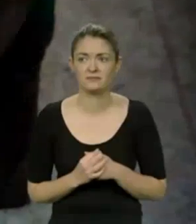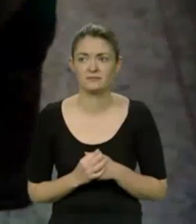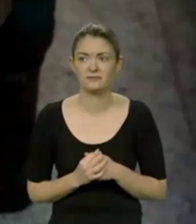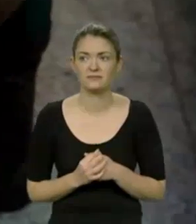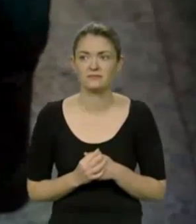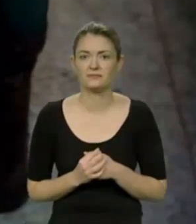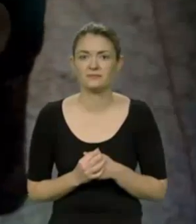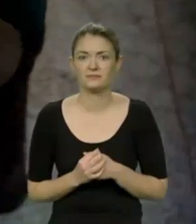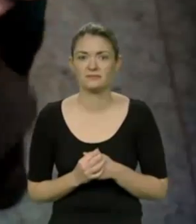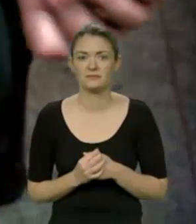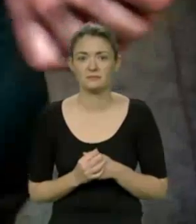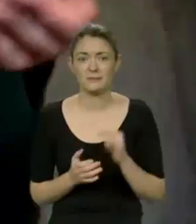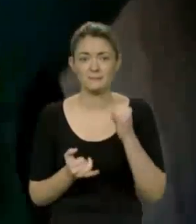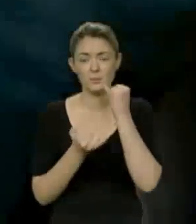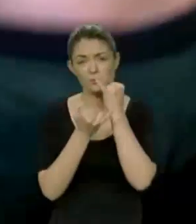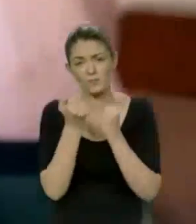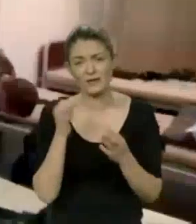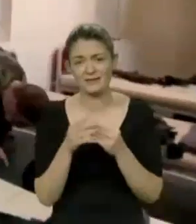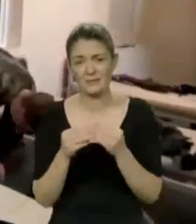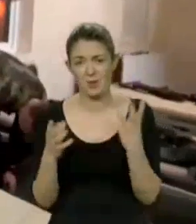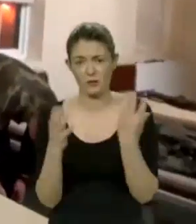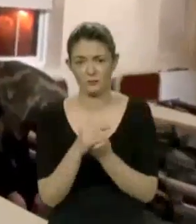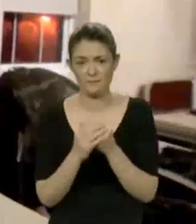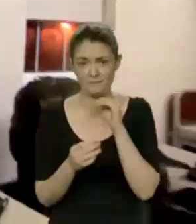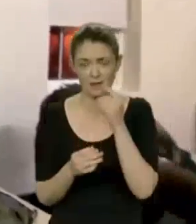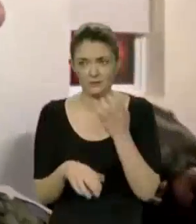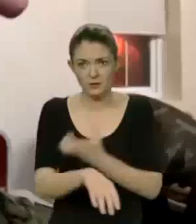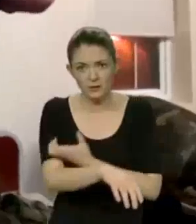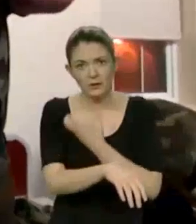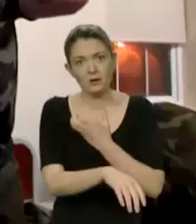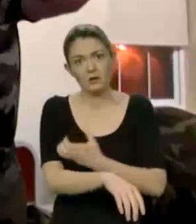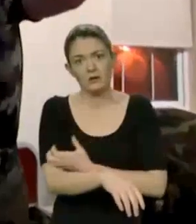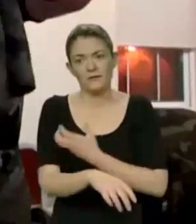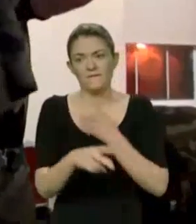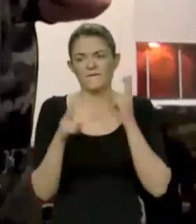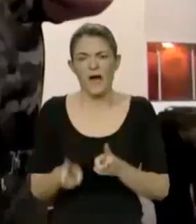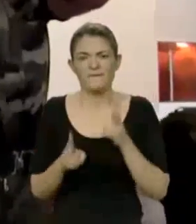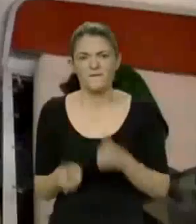That was probably the worst thing about it altogether, because that was a constant. Oh